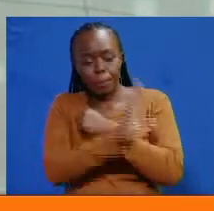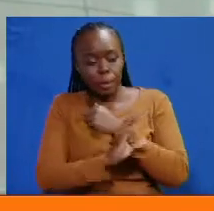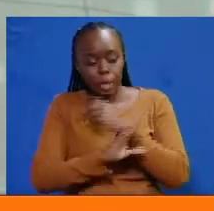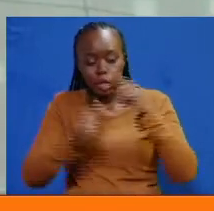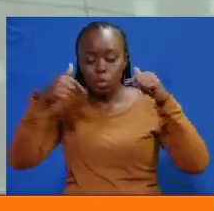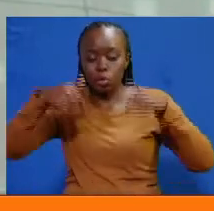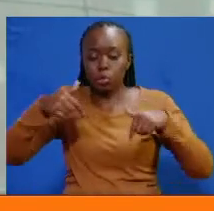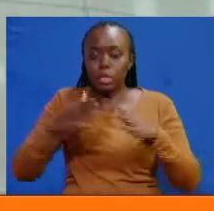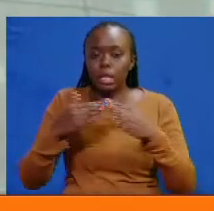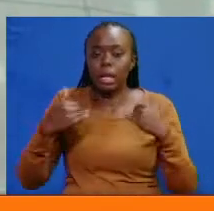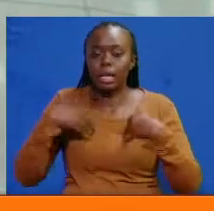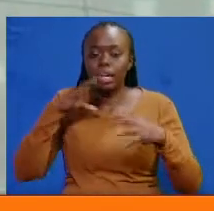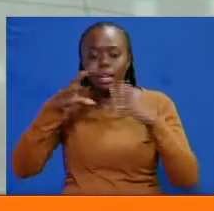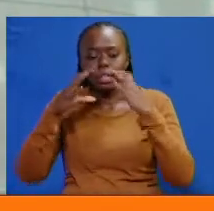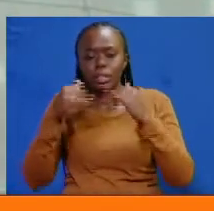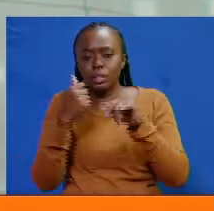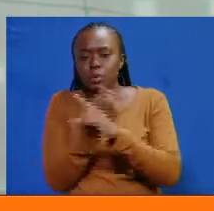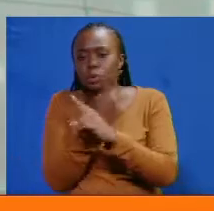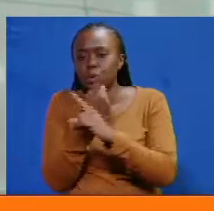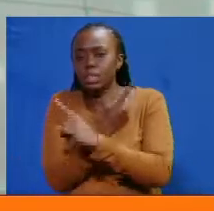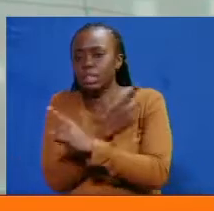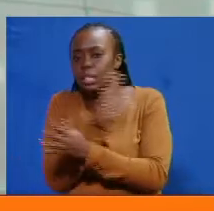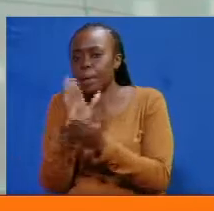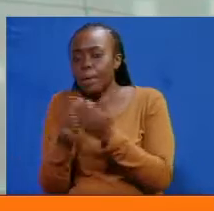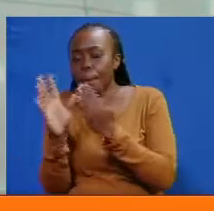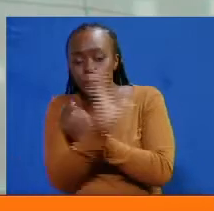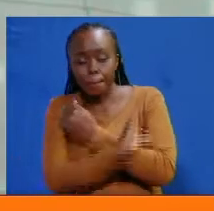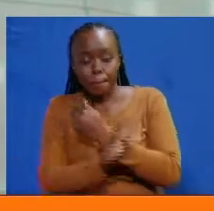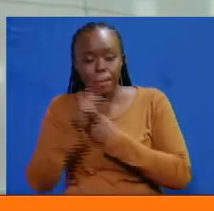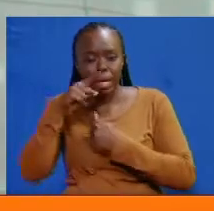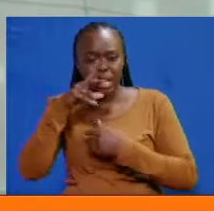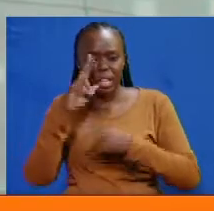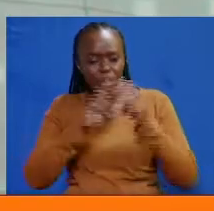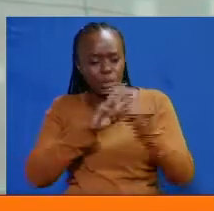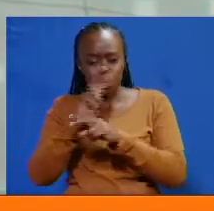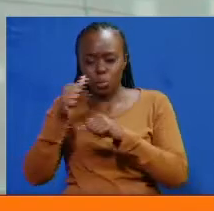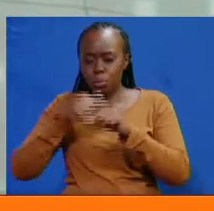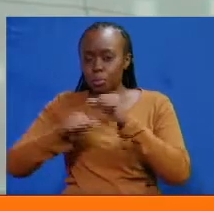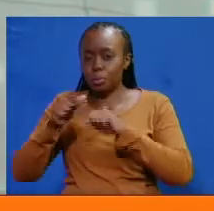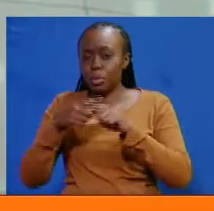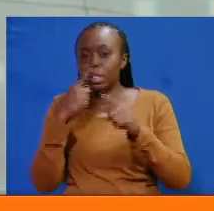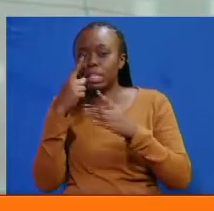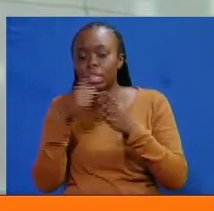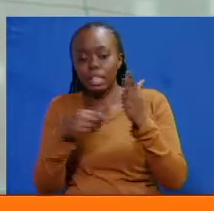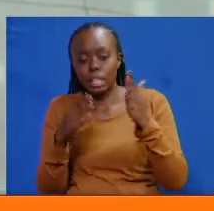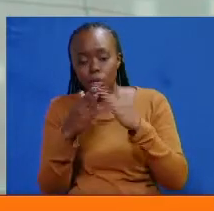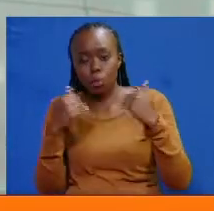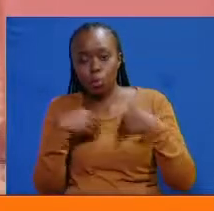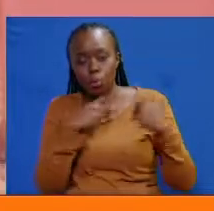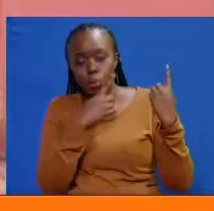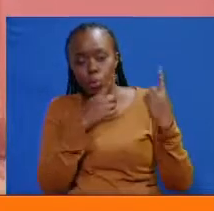Today, we engaged Kenyans across the country on their views about the matter, and this is what we have.